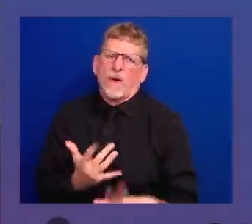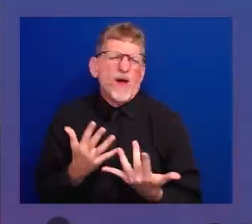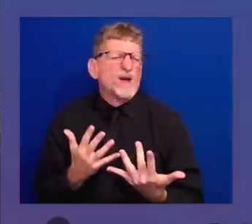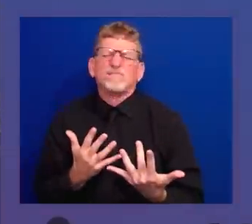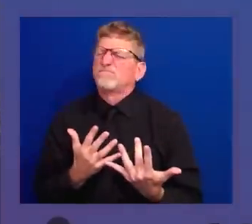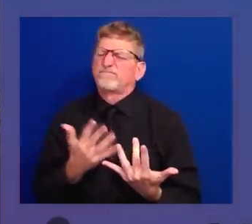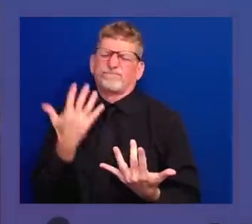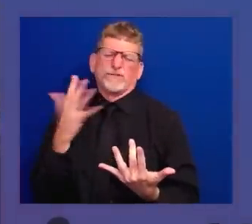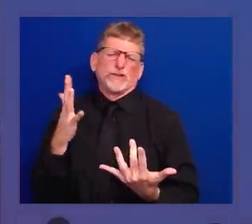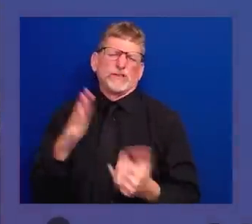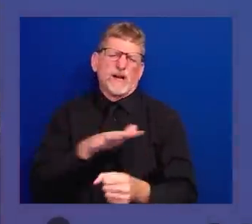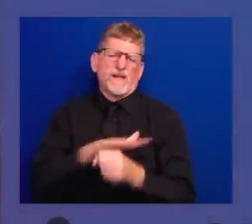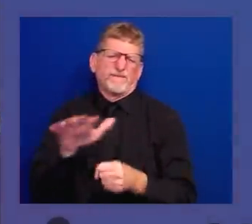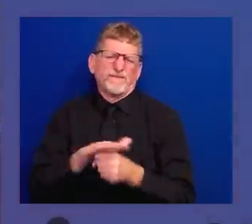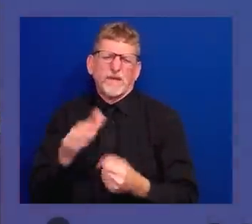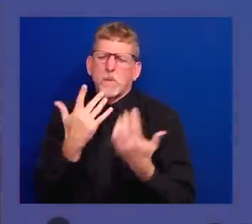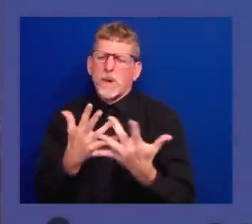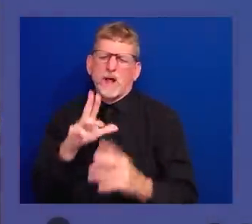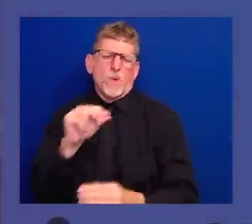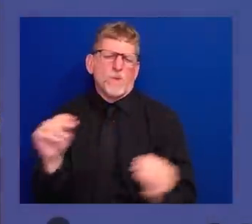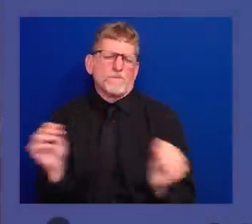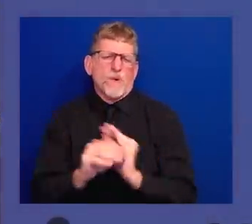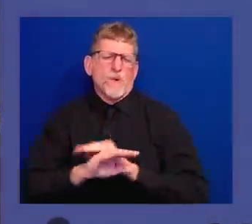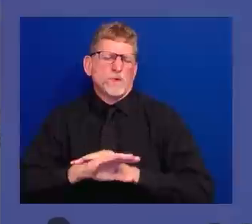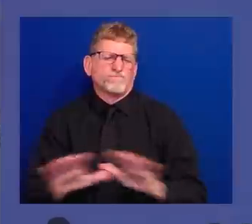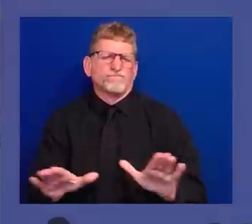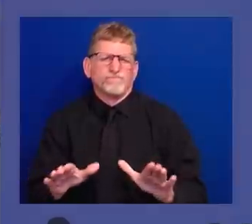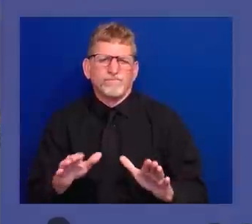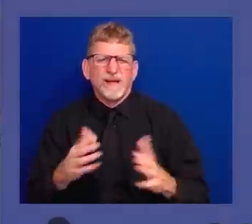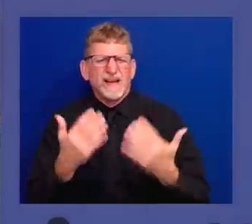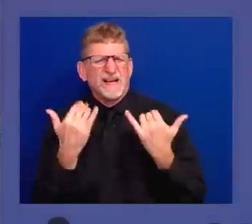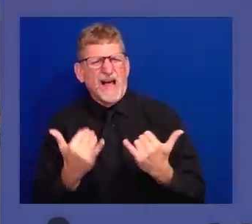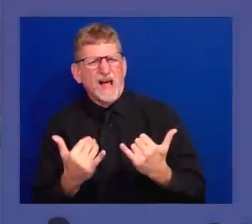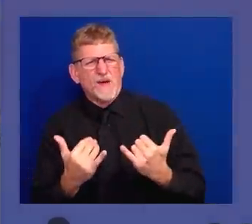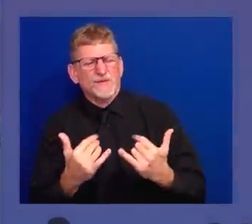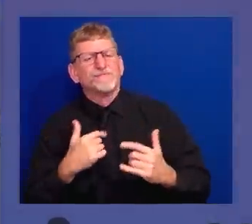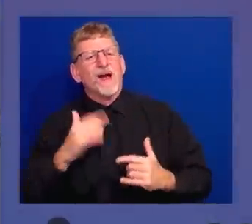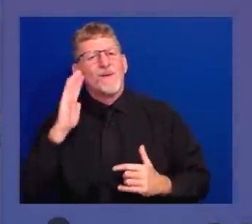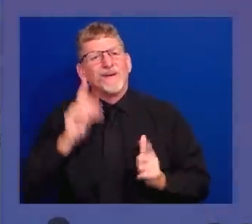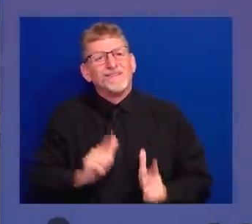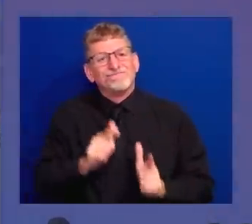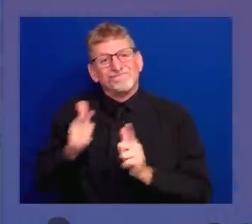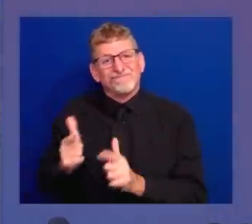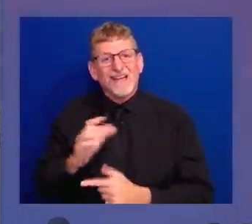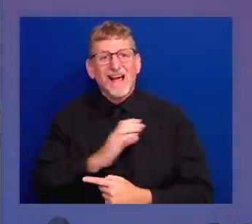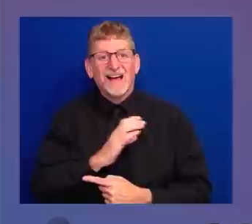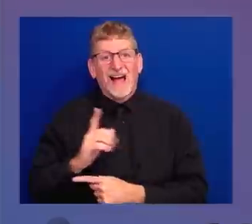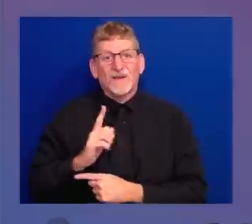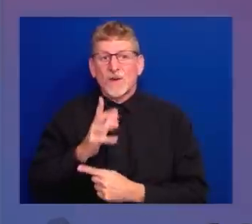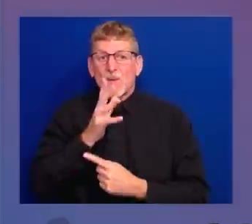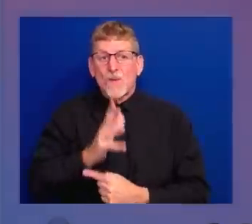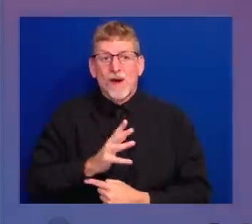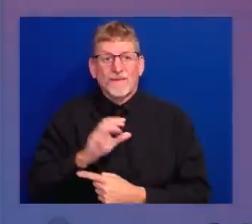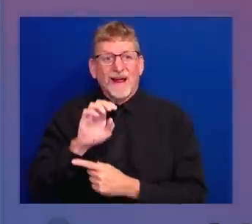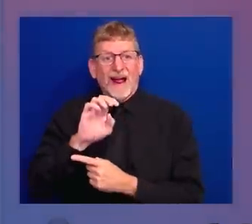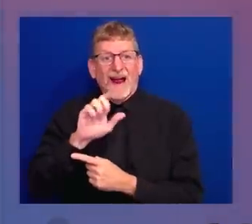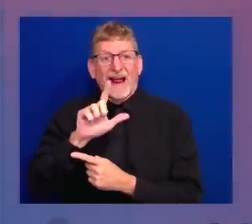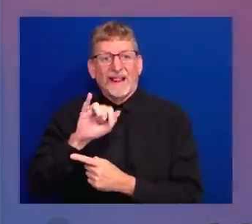Now I'd like to hand it over to Councilwoman Elizabeth Beck. The Councilwoman is an Army